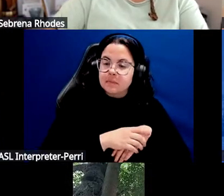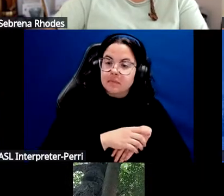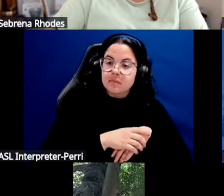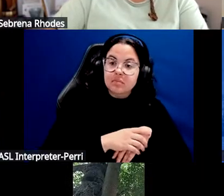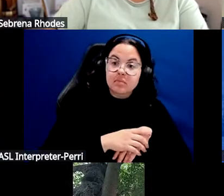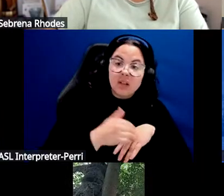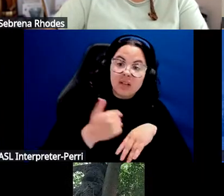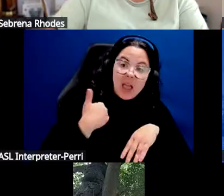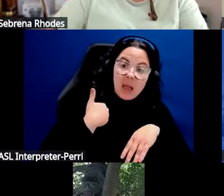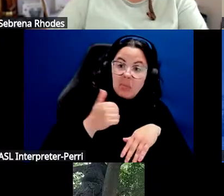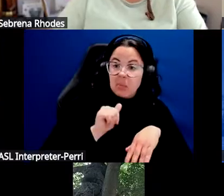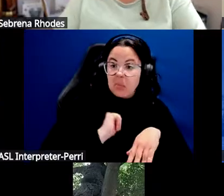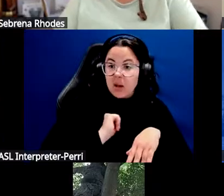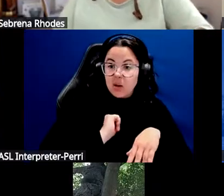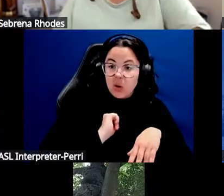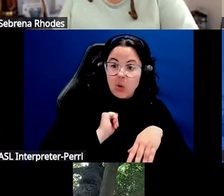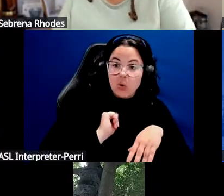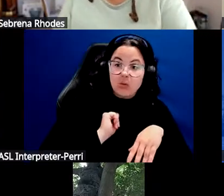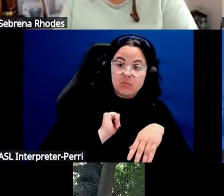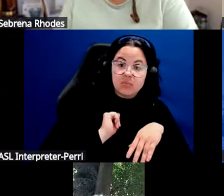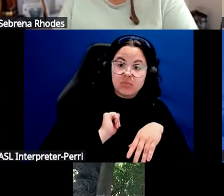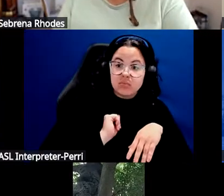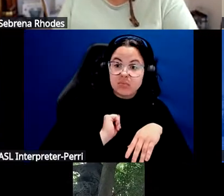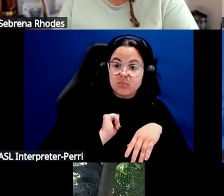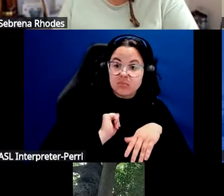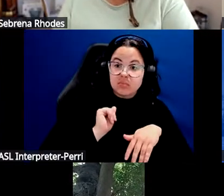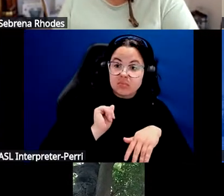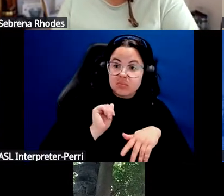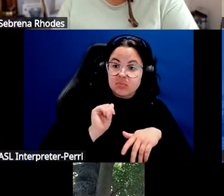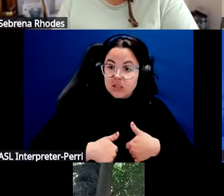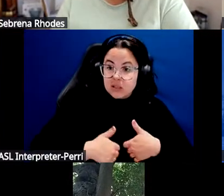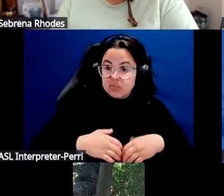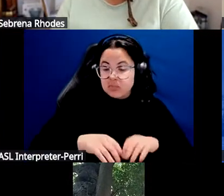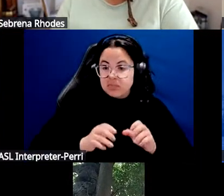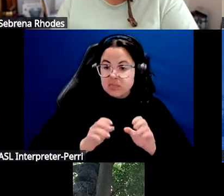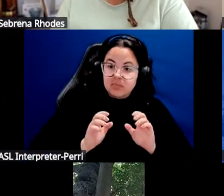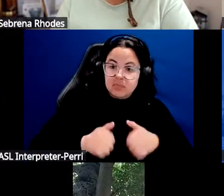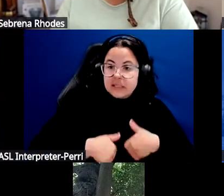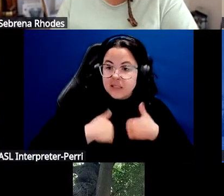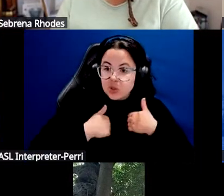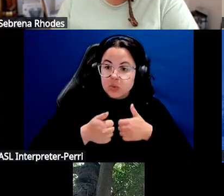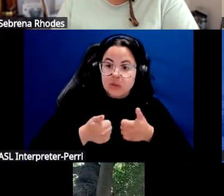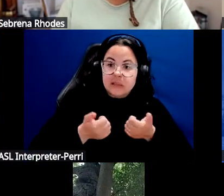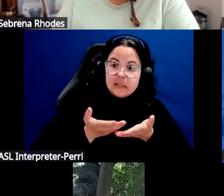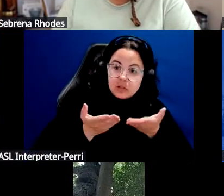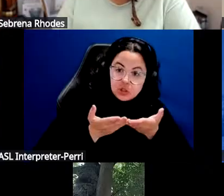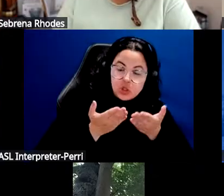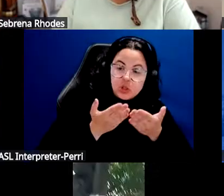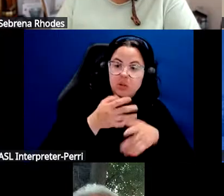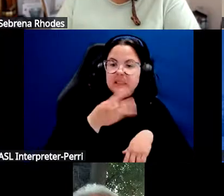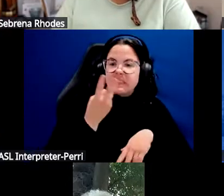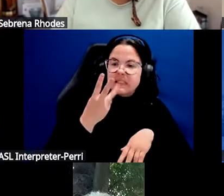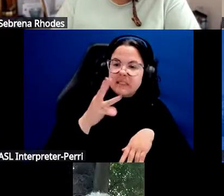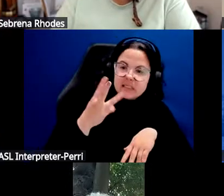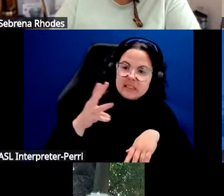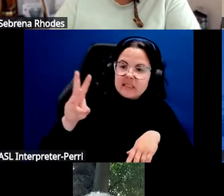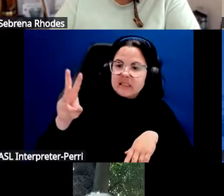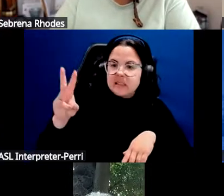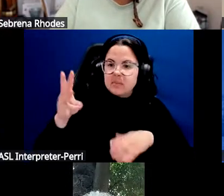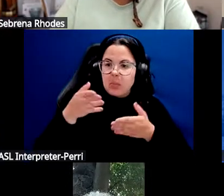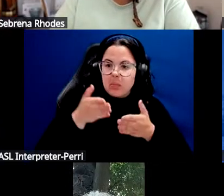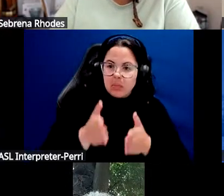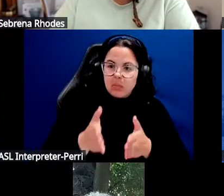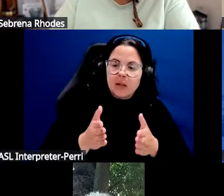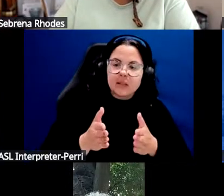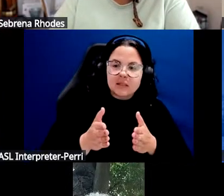my own constituents request that in certain parts of the neighborhood, particularly off of Sims Place and 16th Street, being that